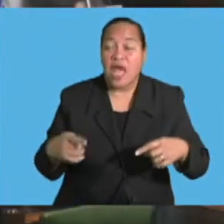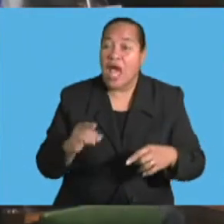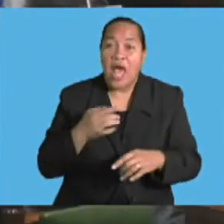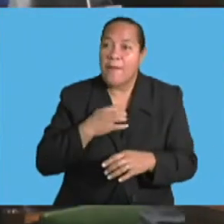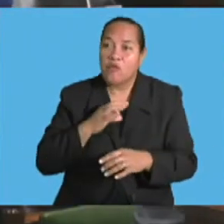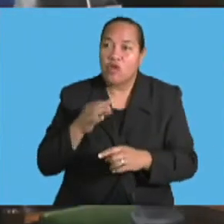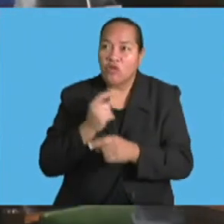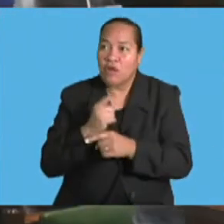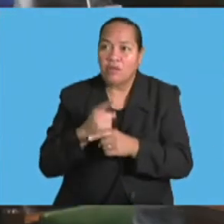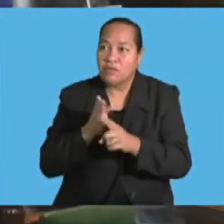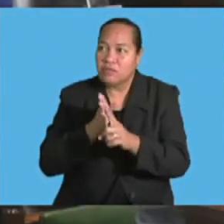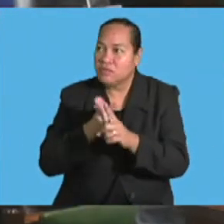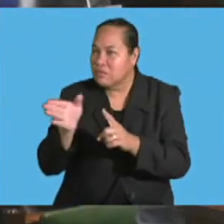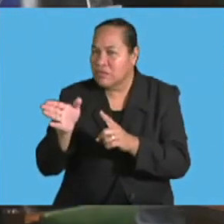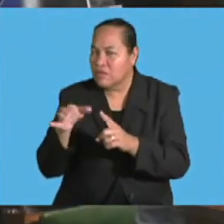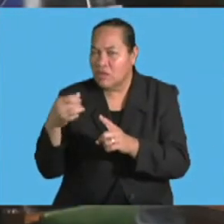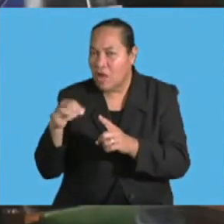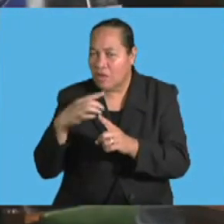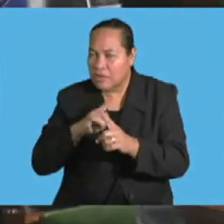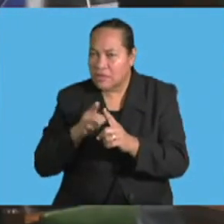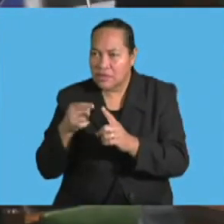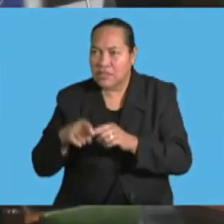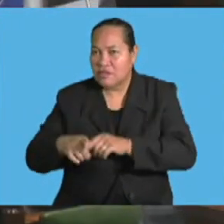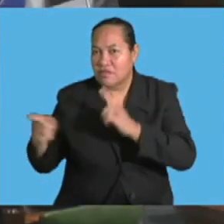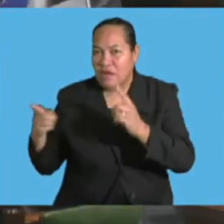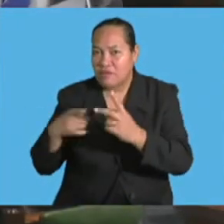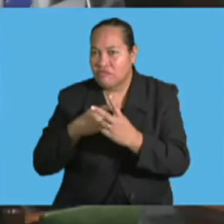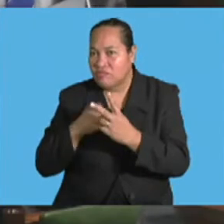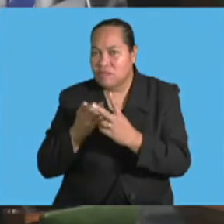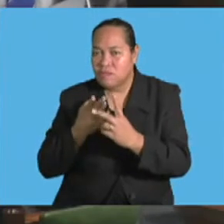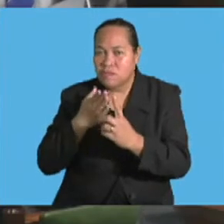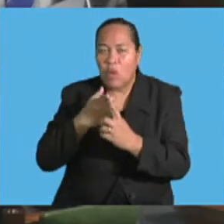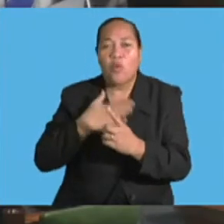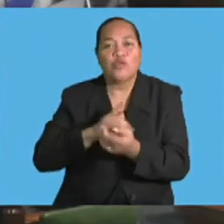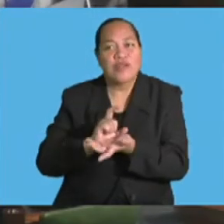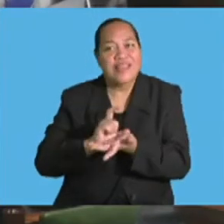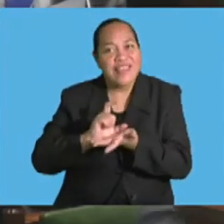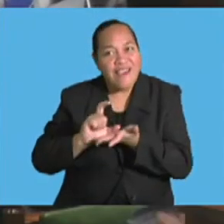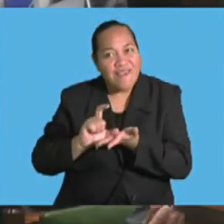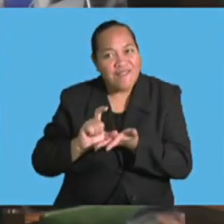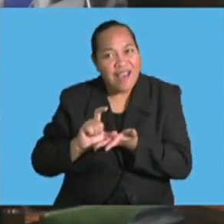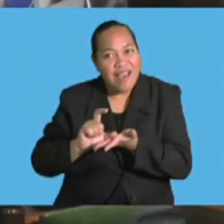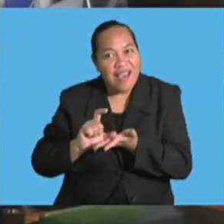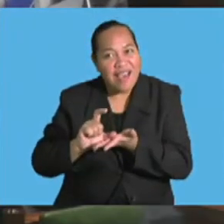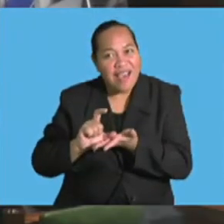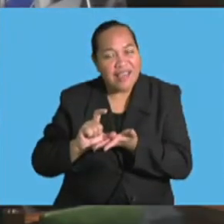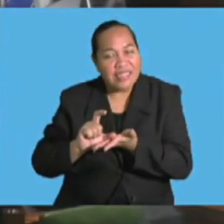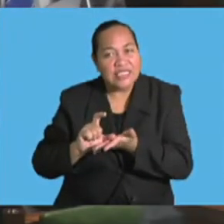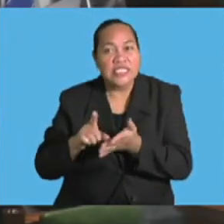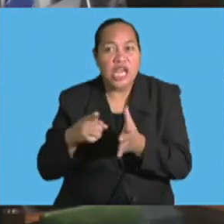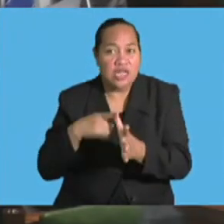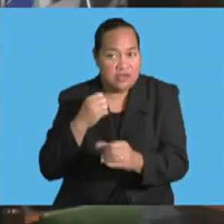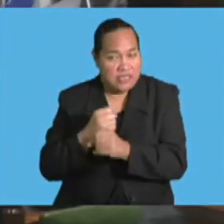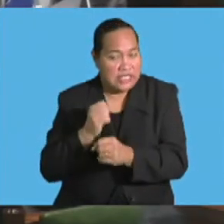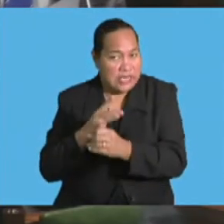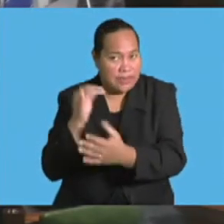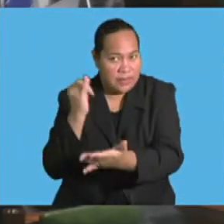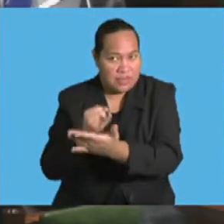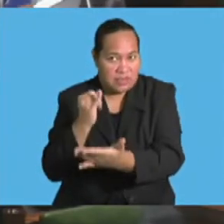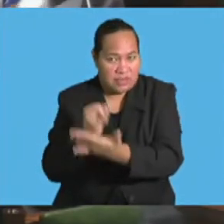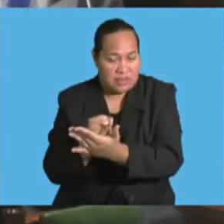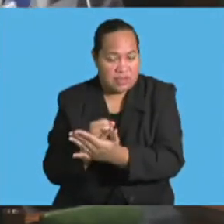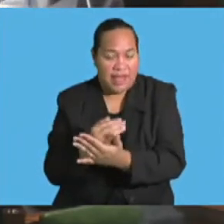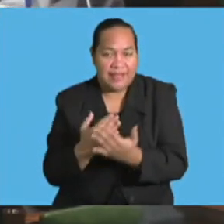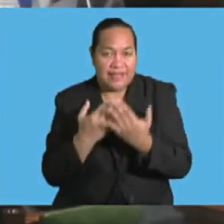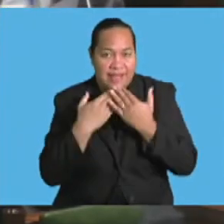to. It was not what I was referring to, Mr. Speaker, and I just wanted to clarify that the Honourable Attorney General is mistaken. Thank you,